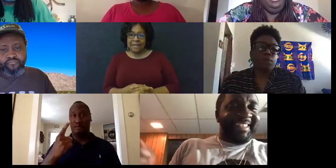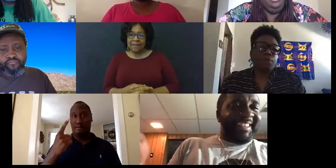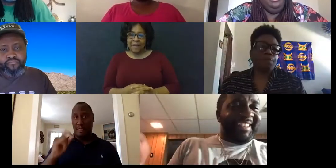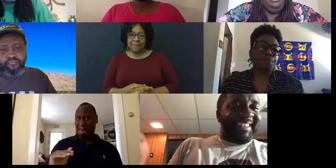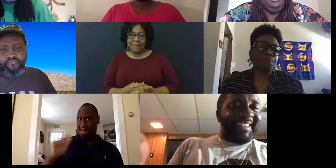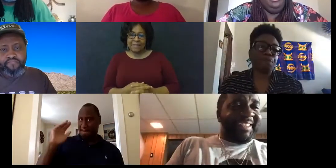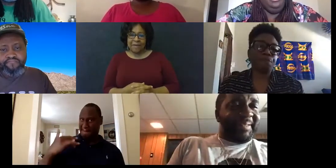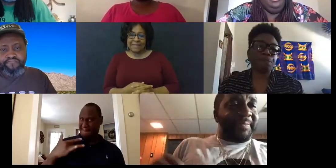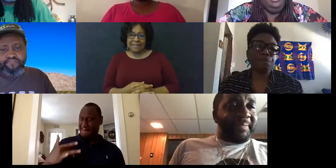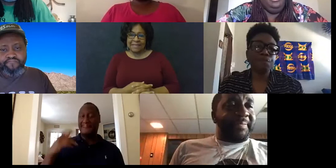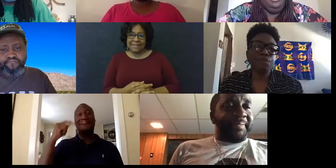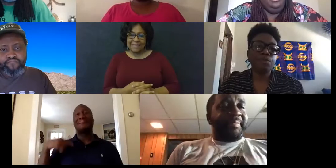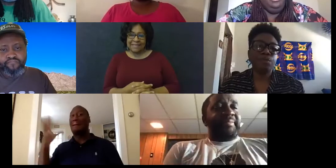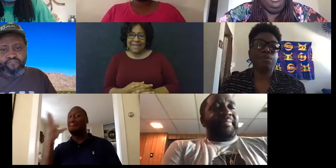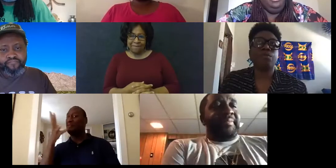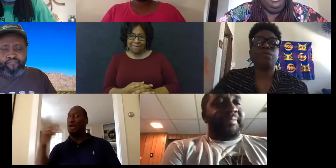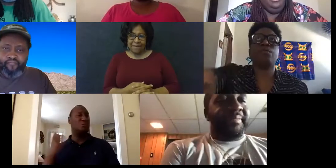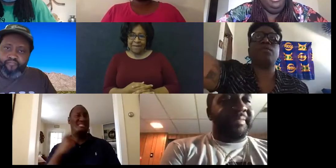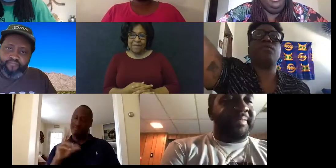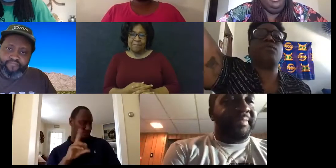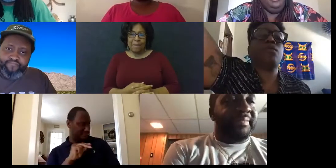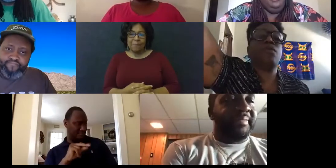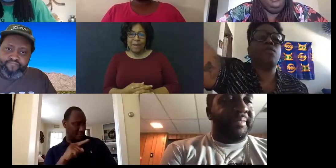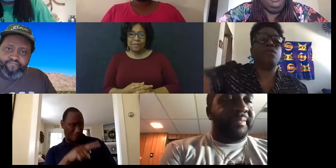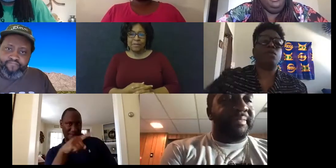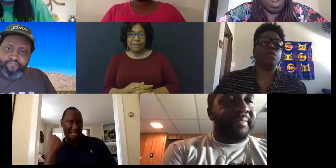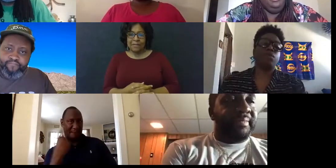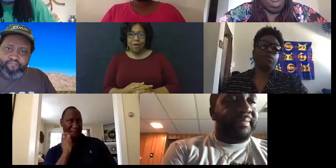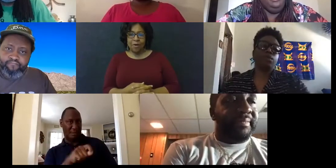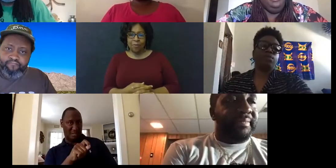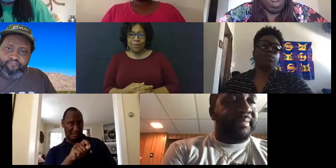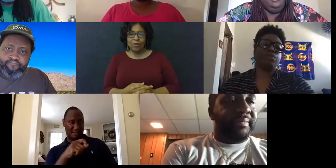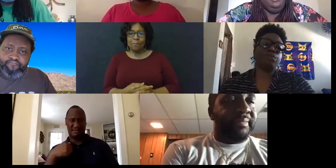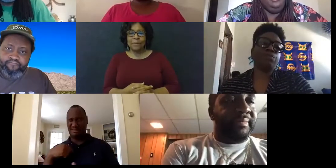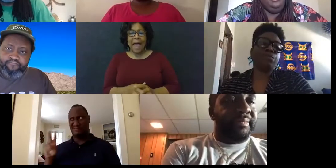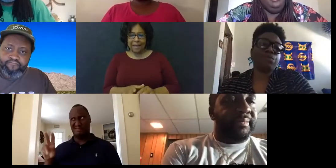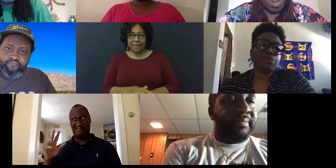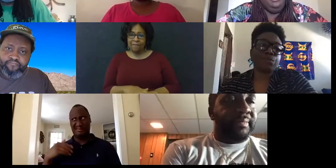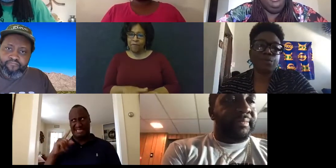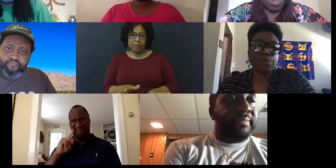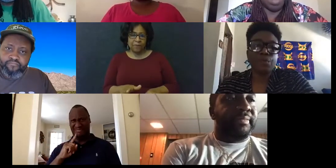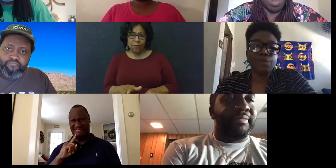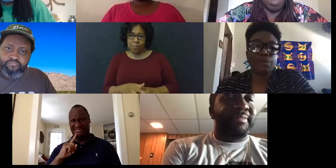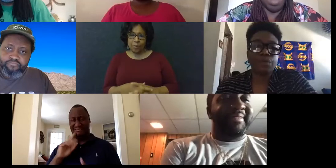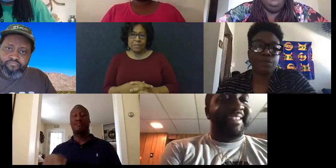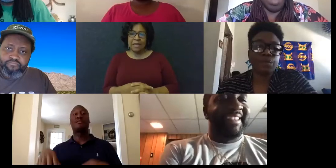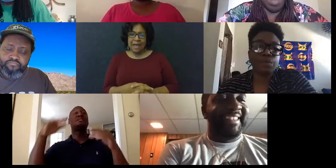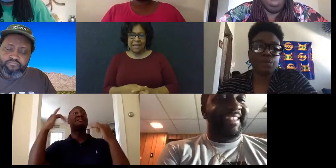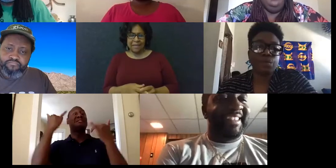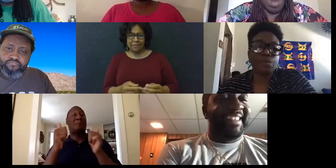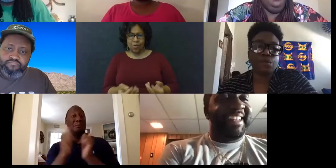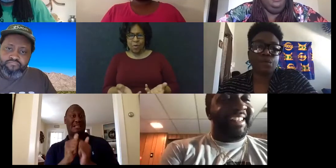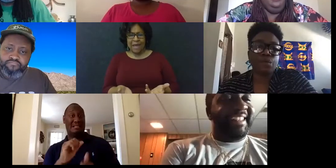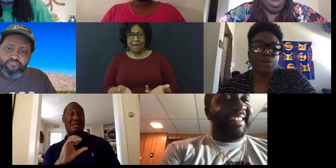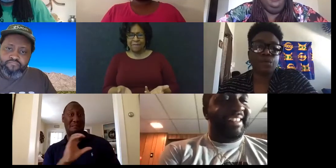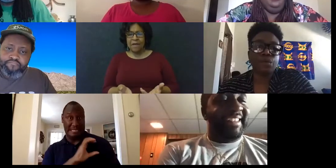been identified myself as deaf. My parents always said, no, you're Black, first and foremost. And I